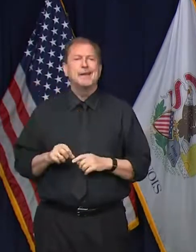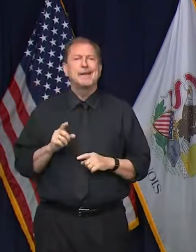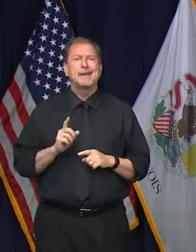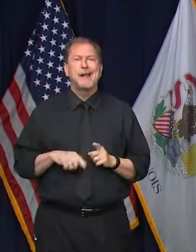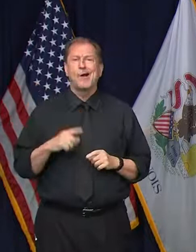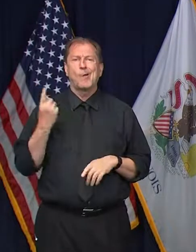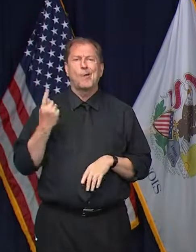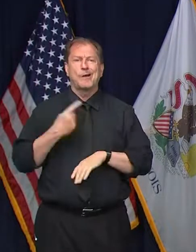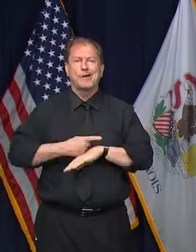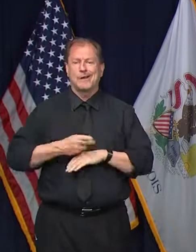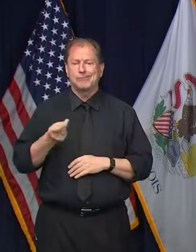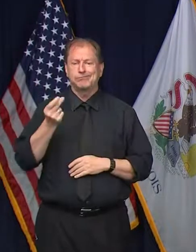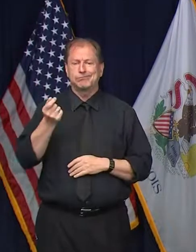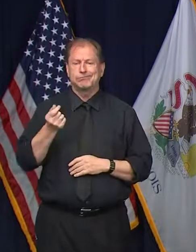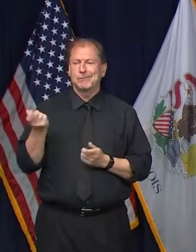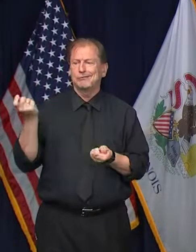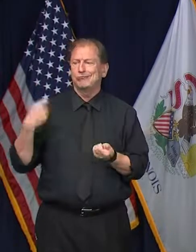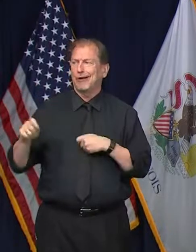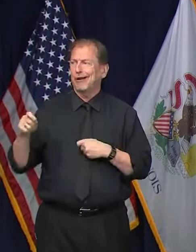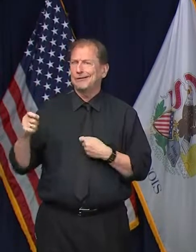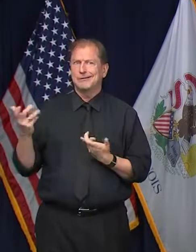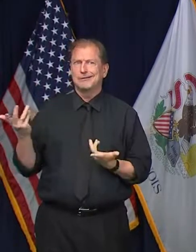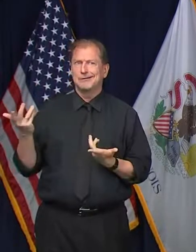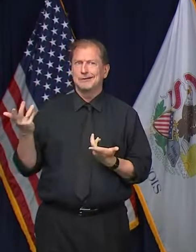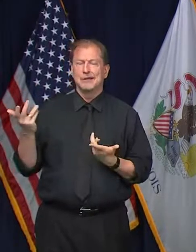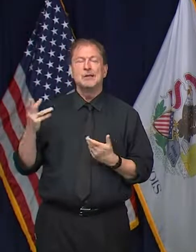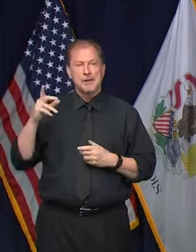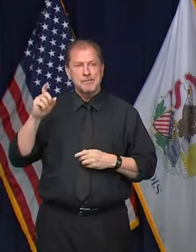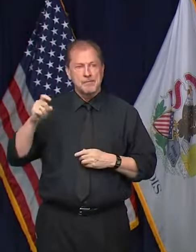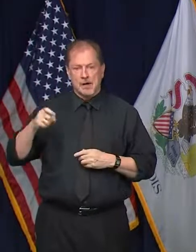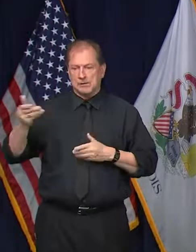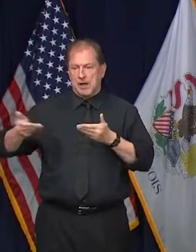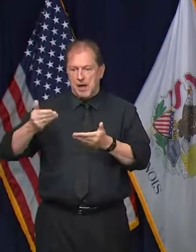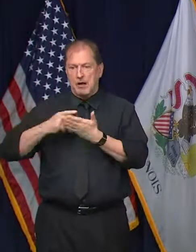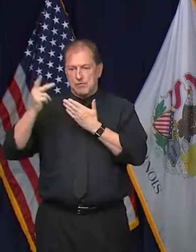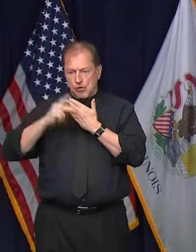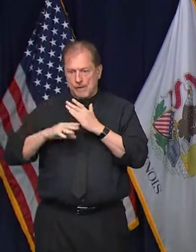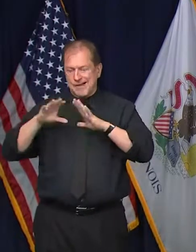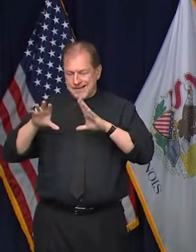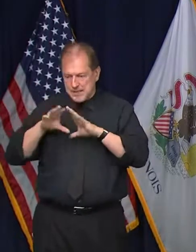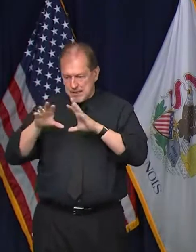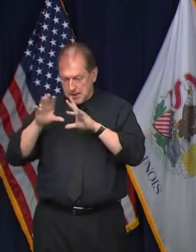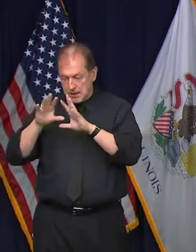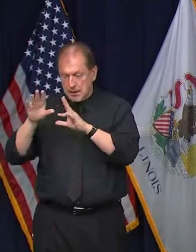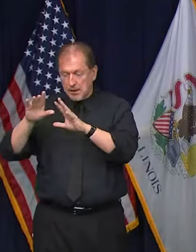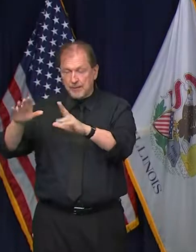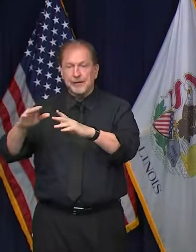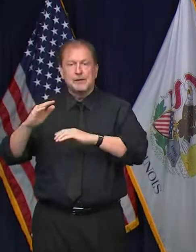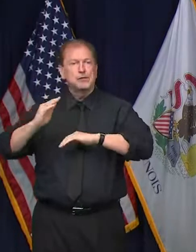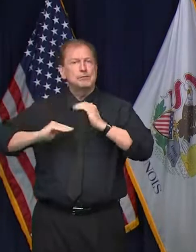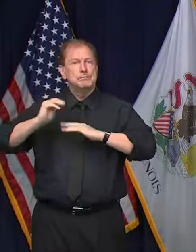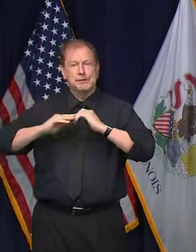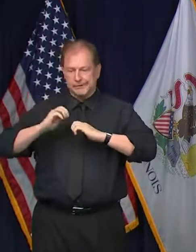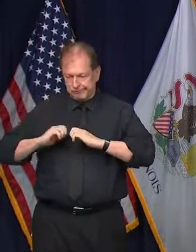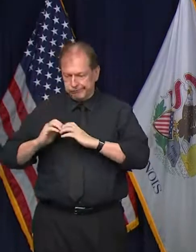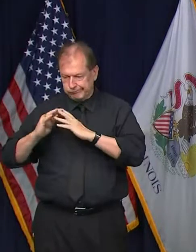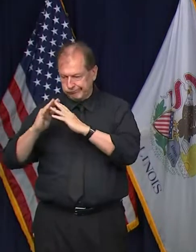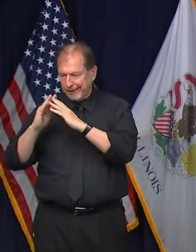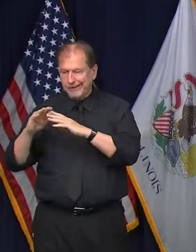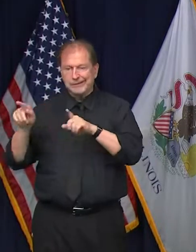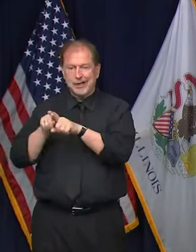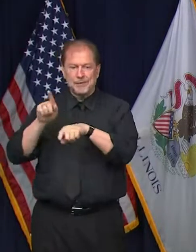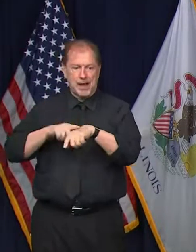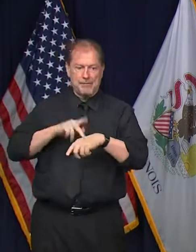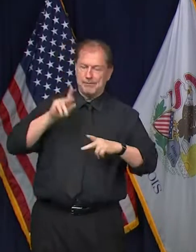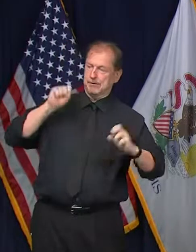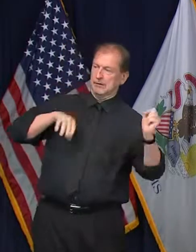fingers and replace. You have to, as I have often said, you're building the plane while trying to fly it.